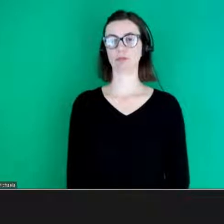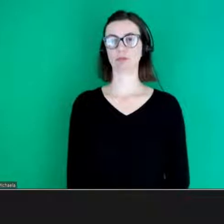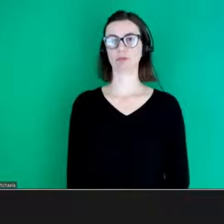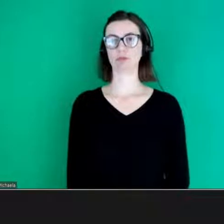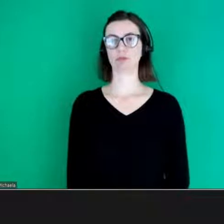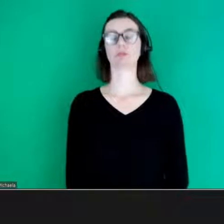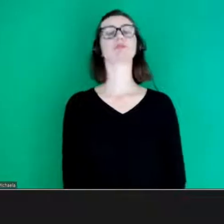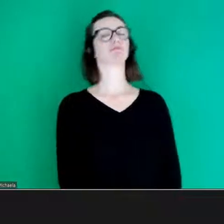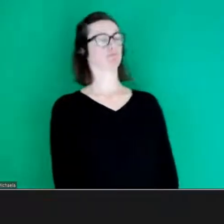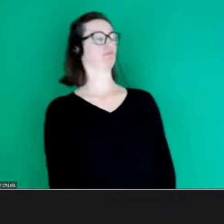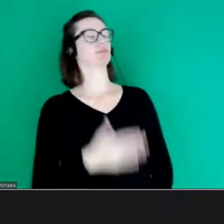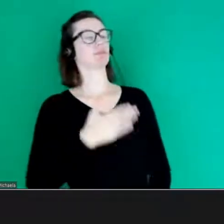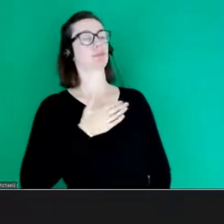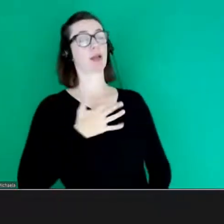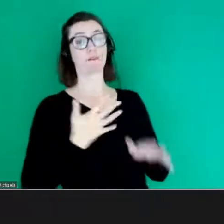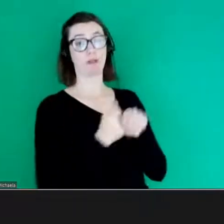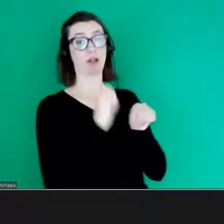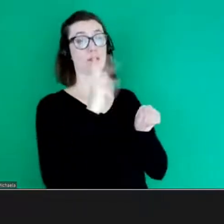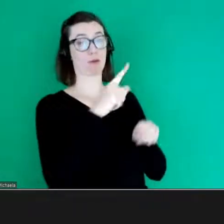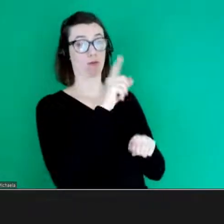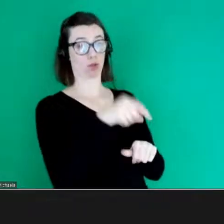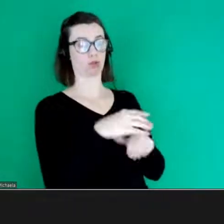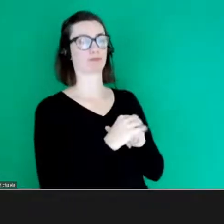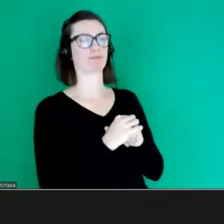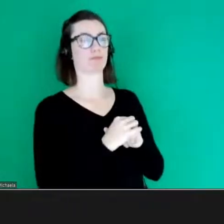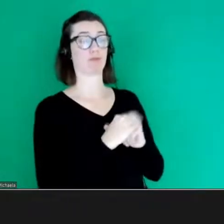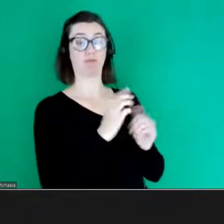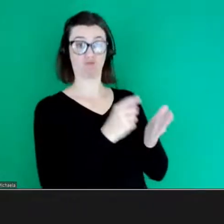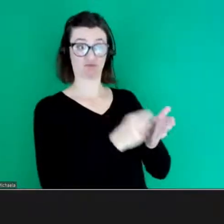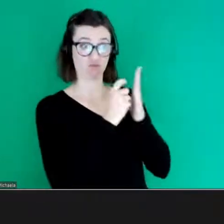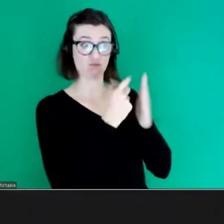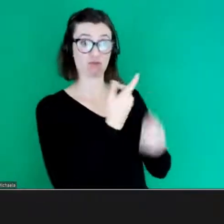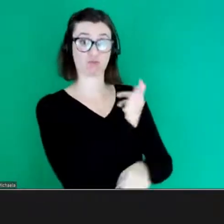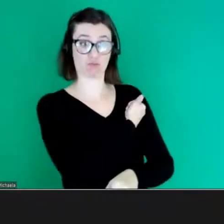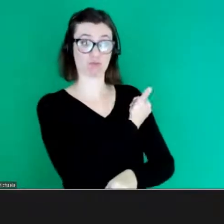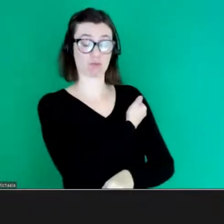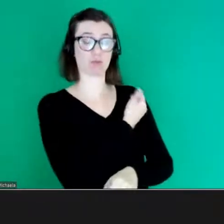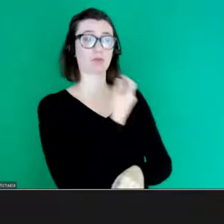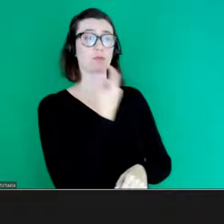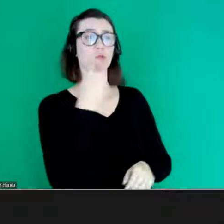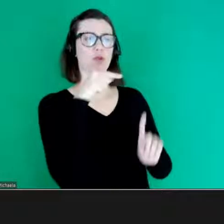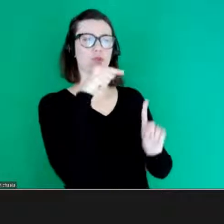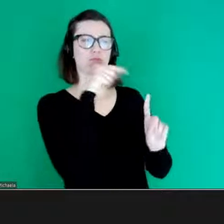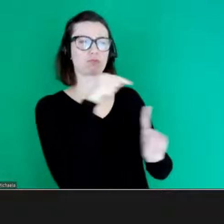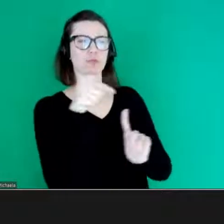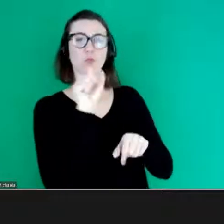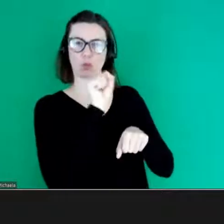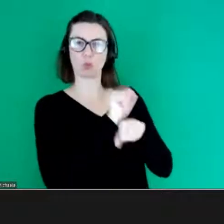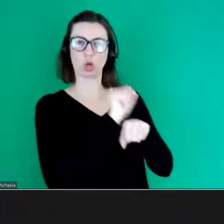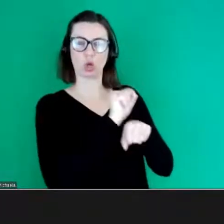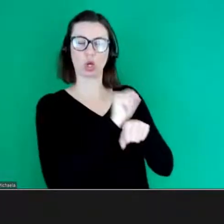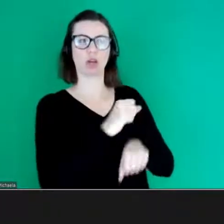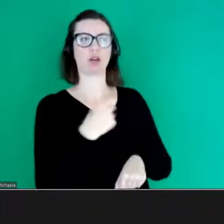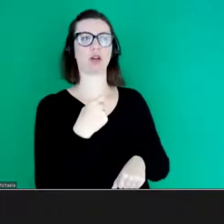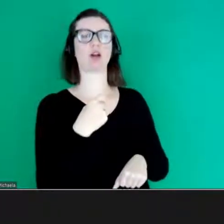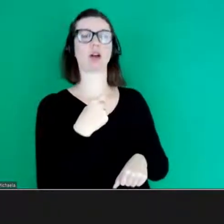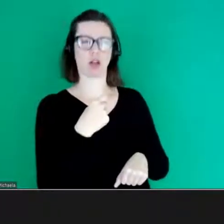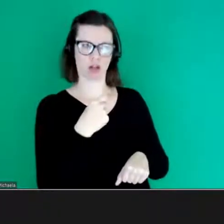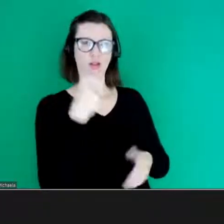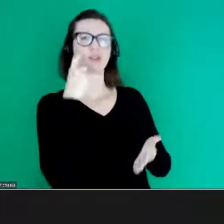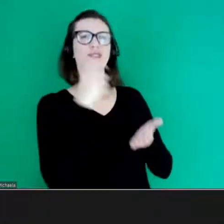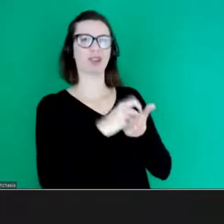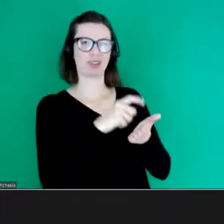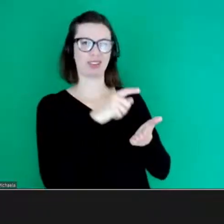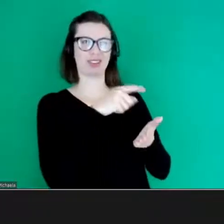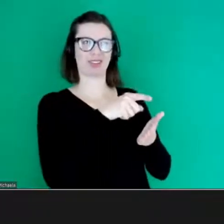My follow-up would be, with the mandate vaccines for certain employment, we're starting to see a decrease in